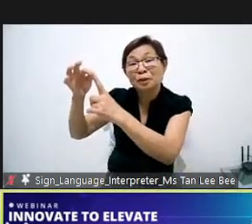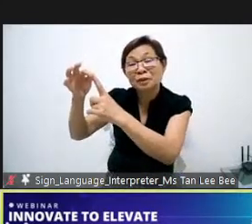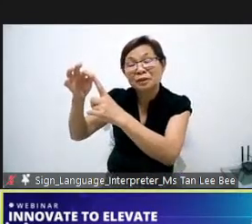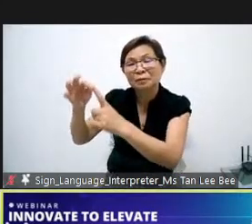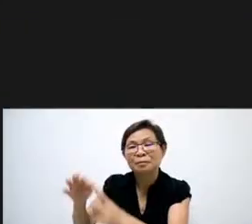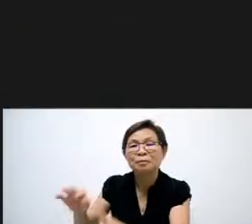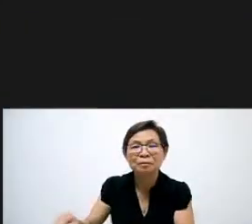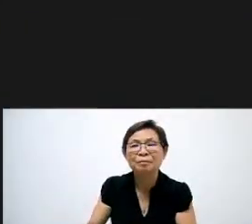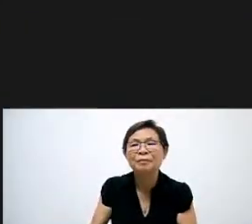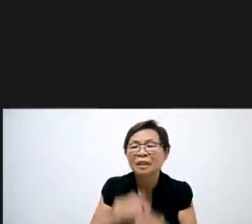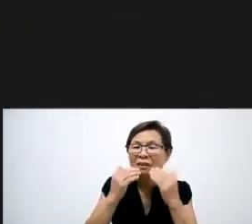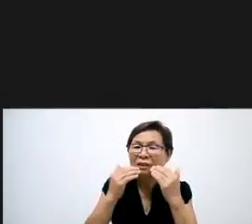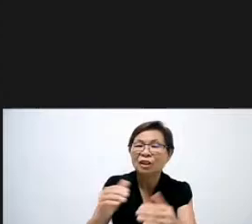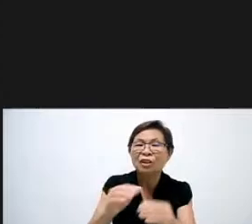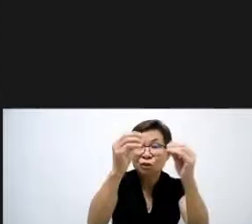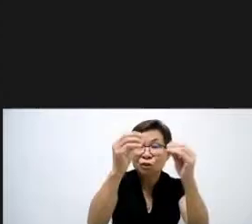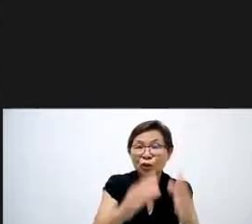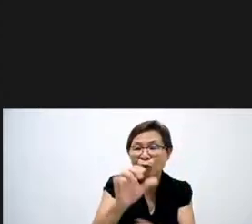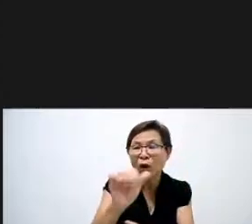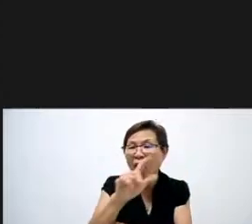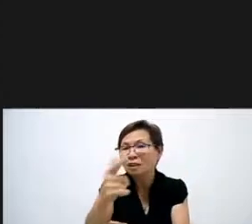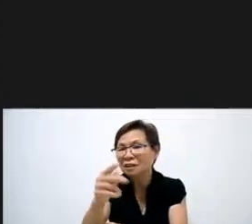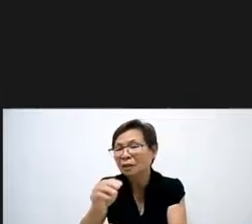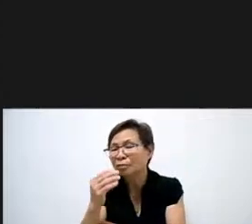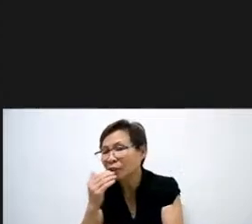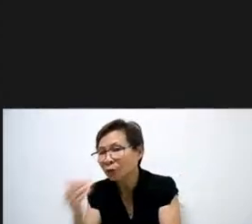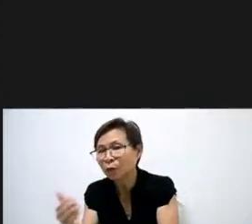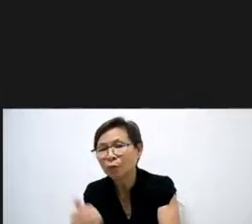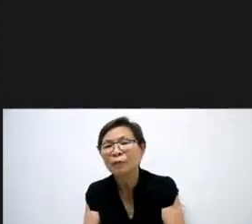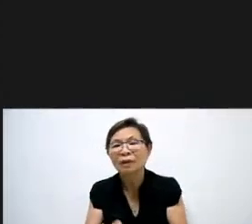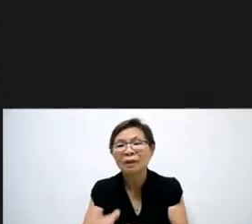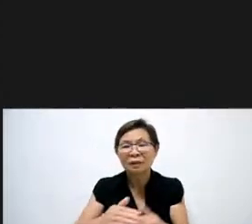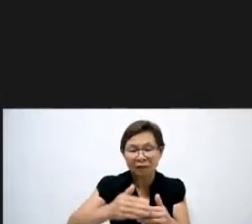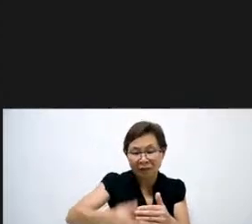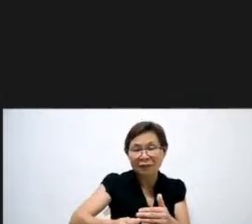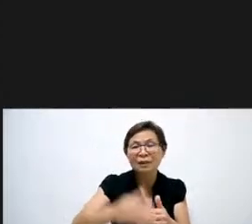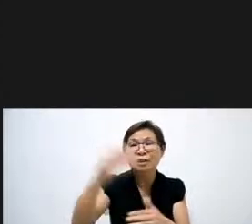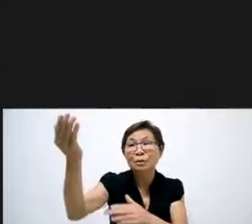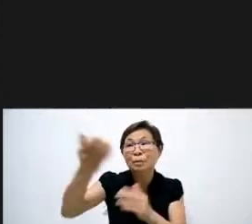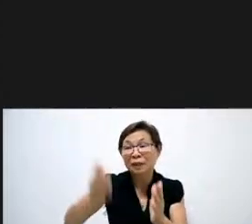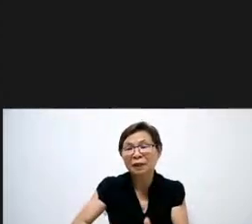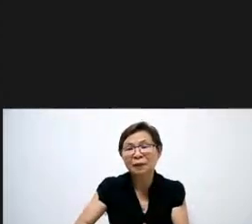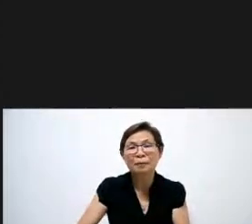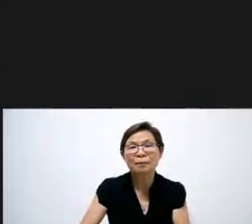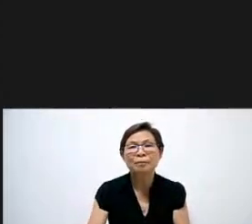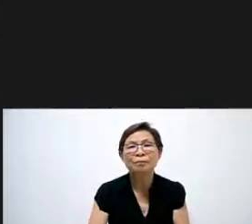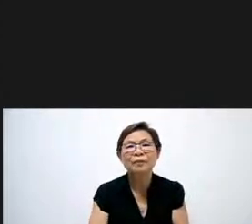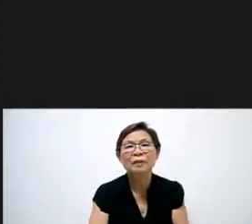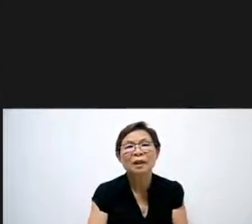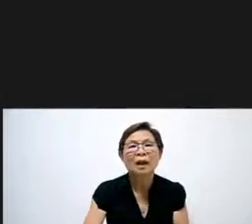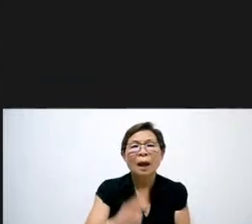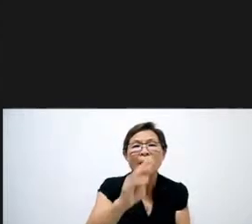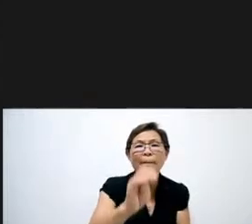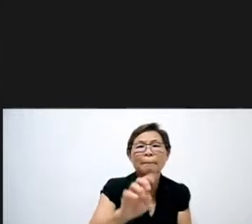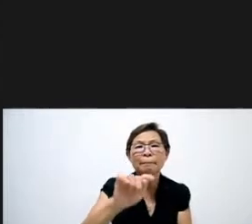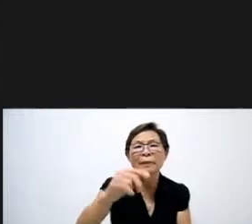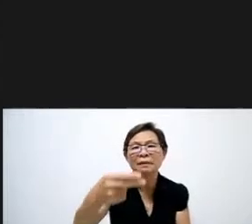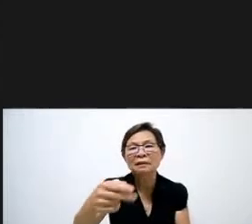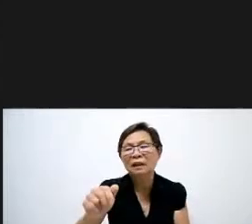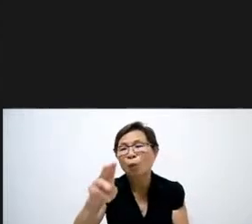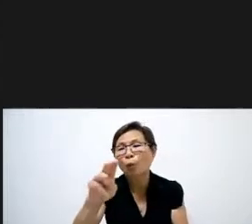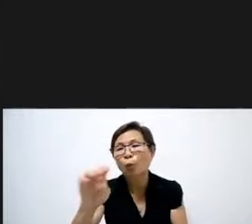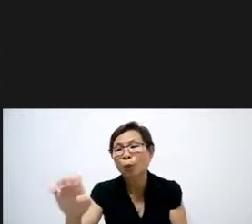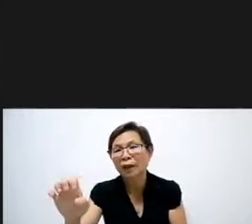Cikgu Azhar. Well said, Cikgu. Moving on to our next speaker, Miss Metawi